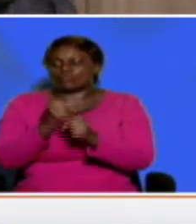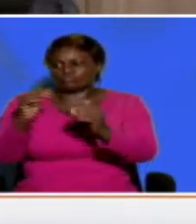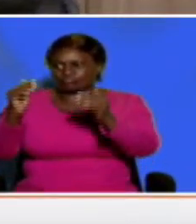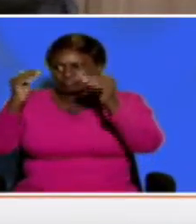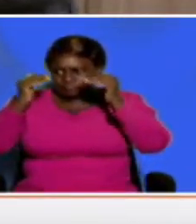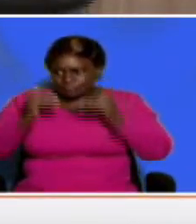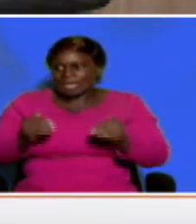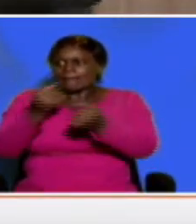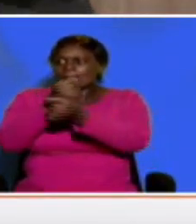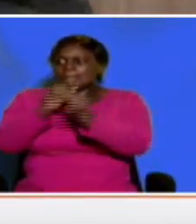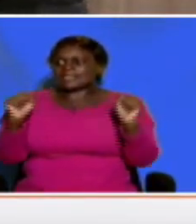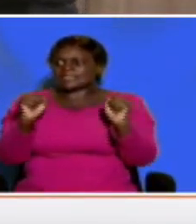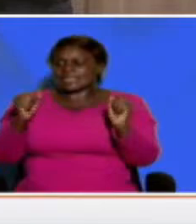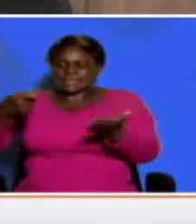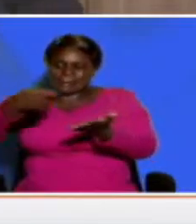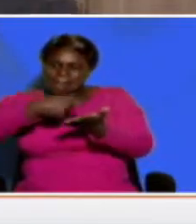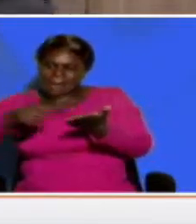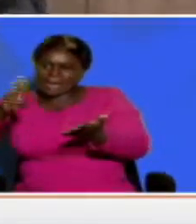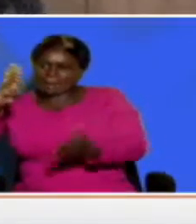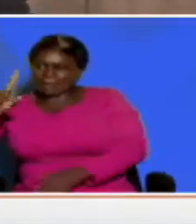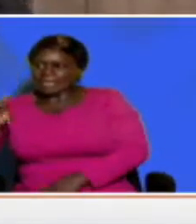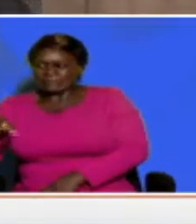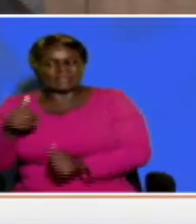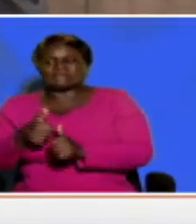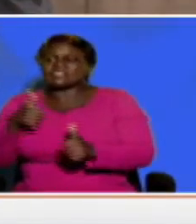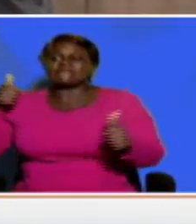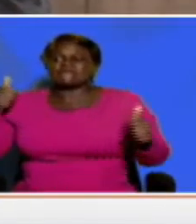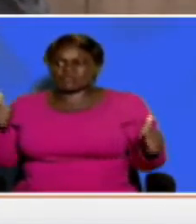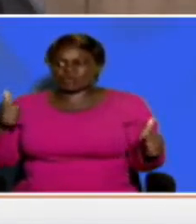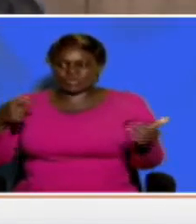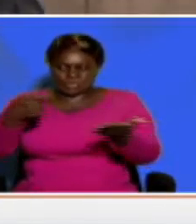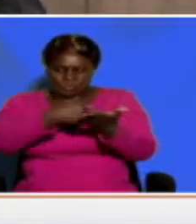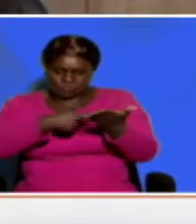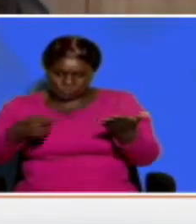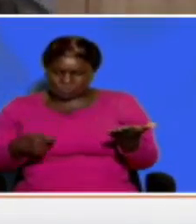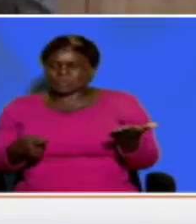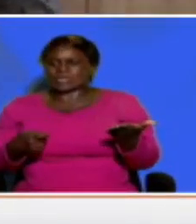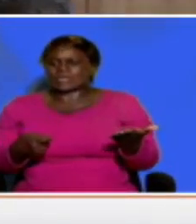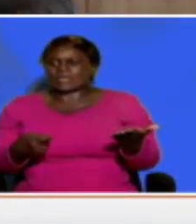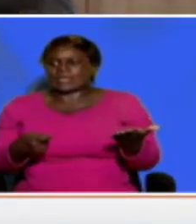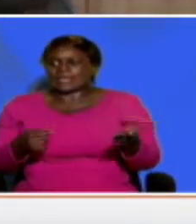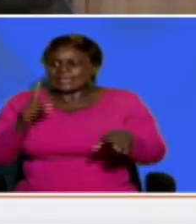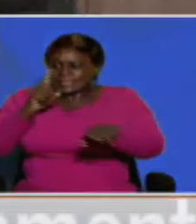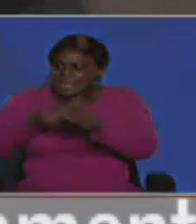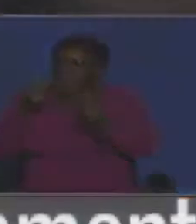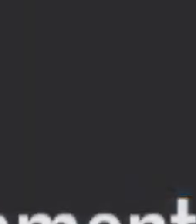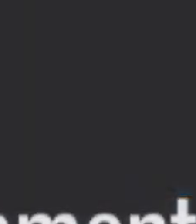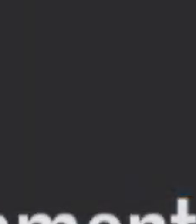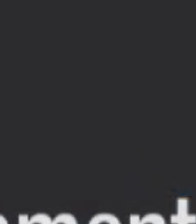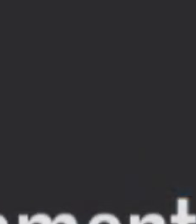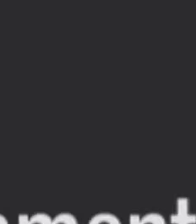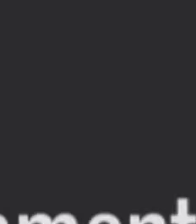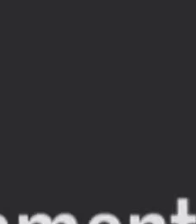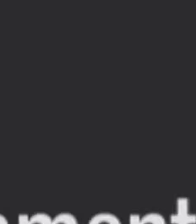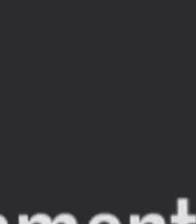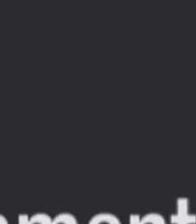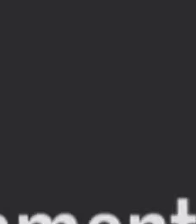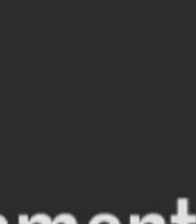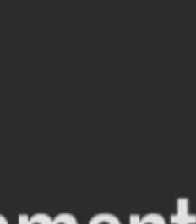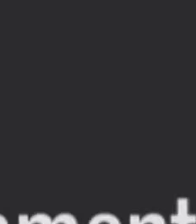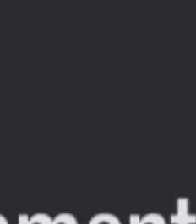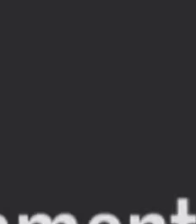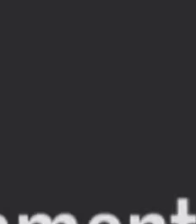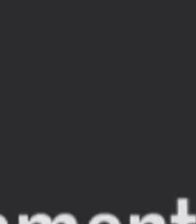on. The president was supposed to assent to that bill, so he declined to assent to it. So when he declines, within 14